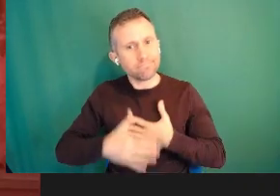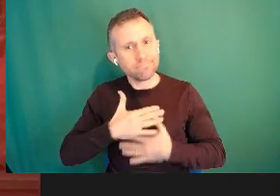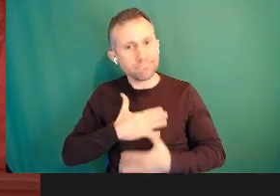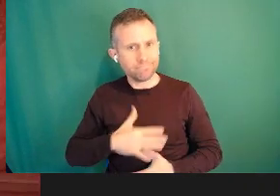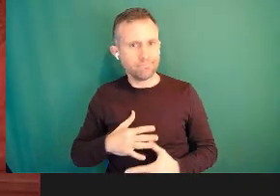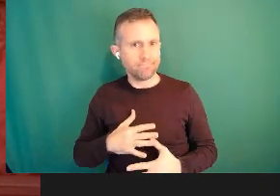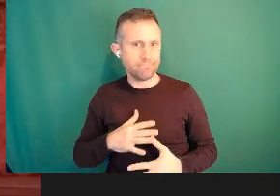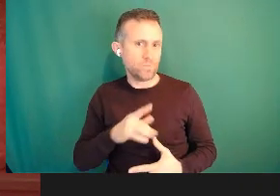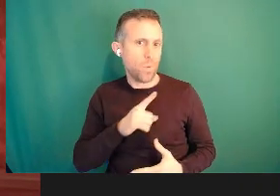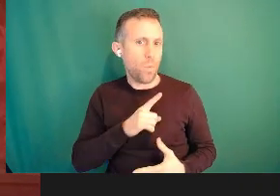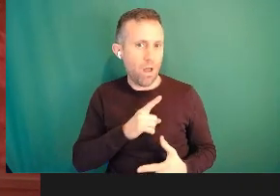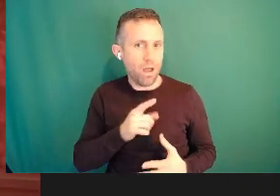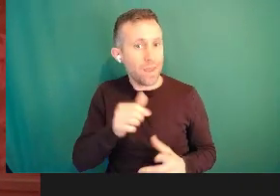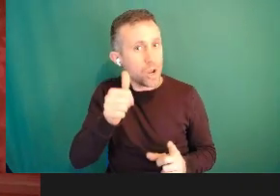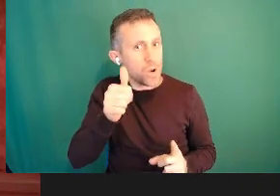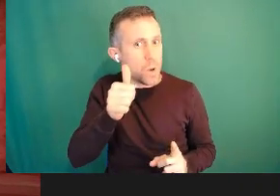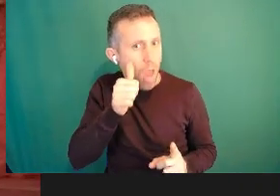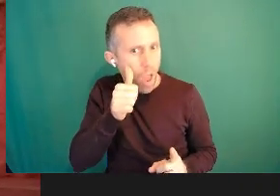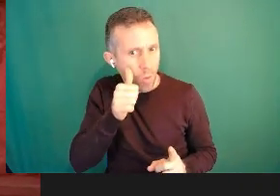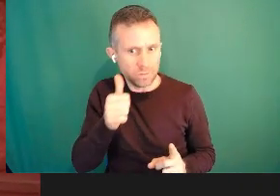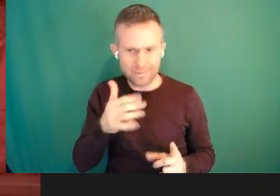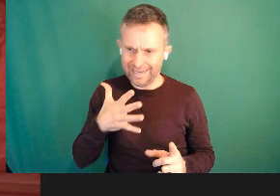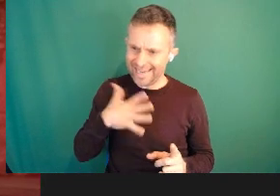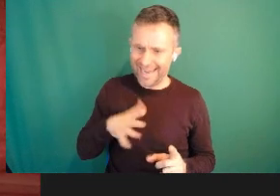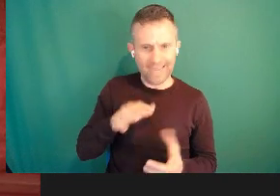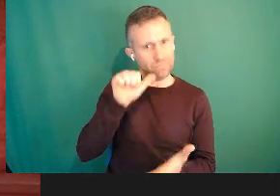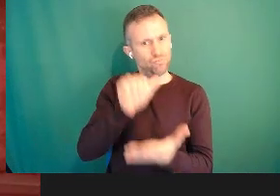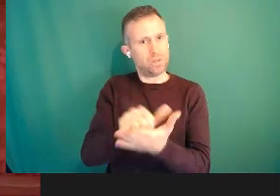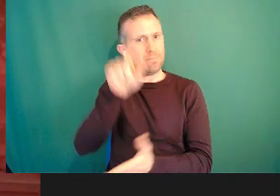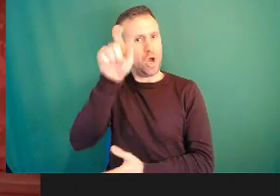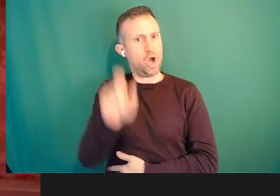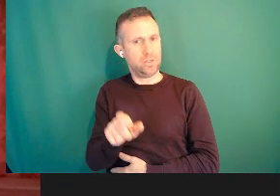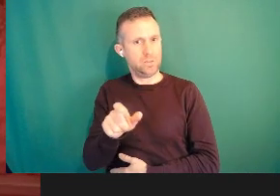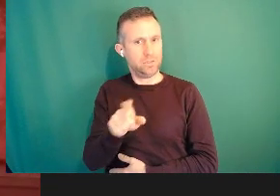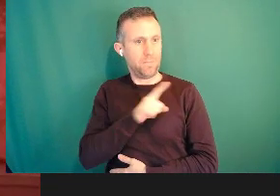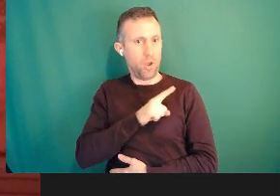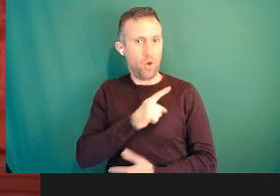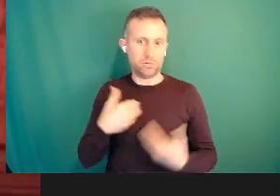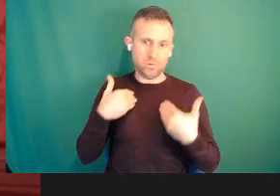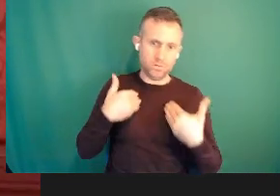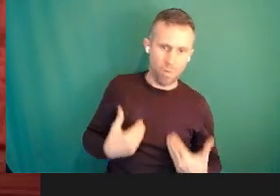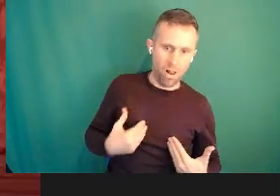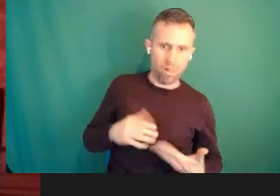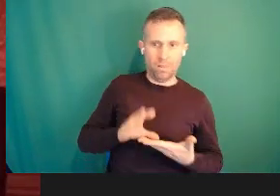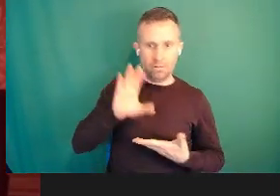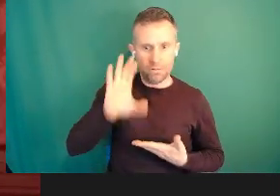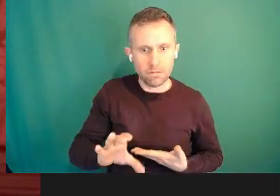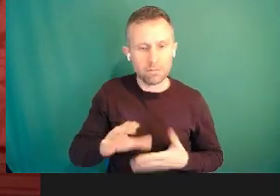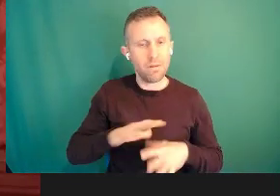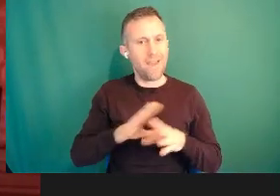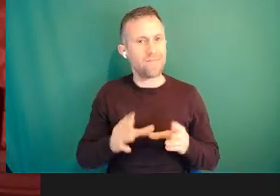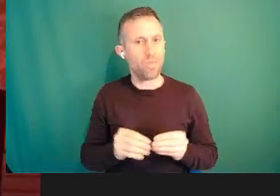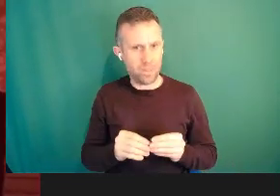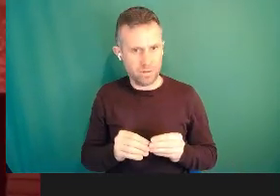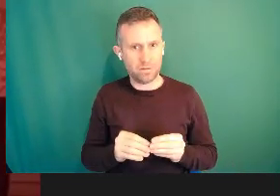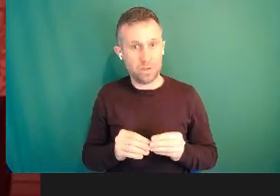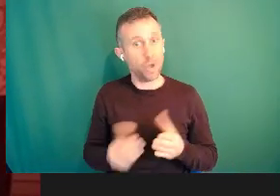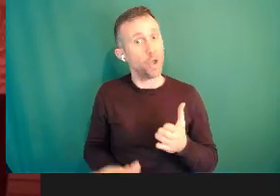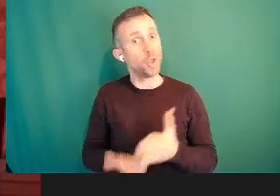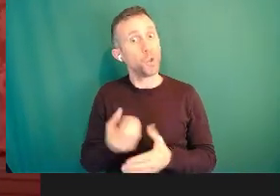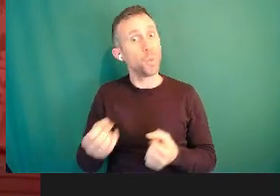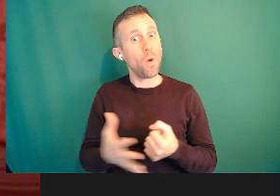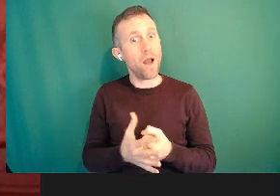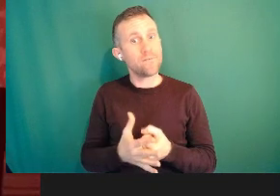the house, was very important. So he remarried, and when he remarried Peggy, she was actually only 19